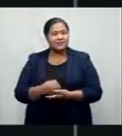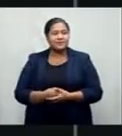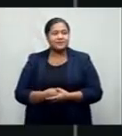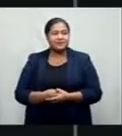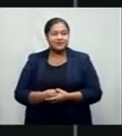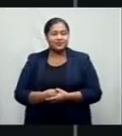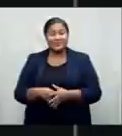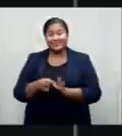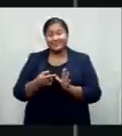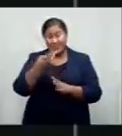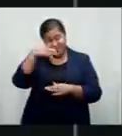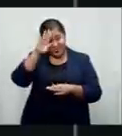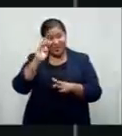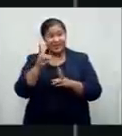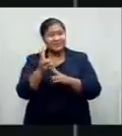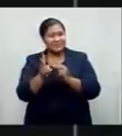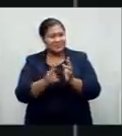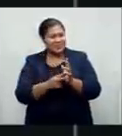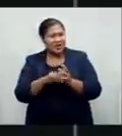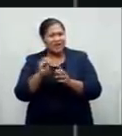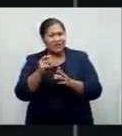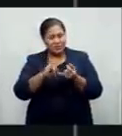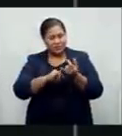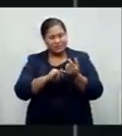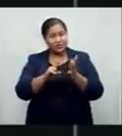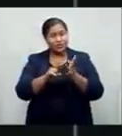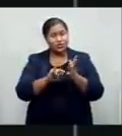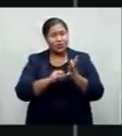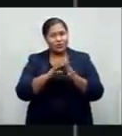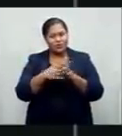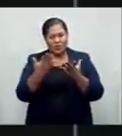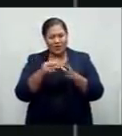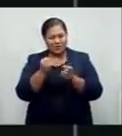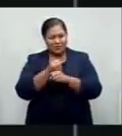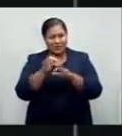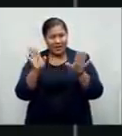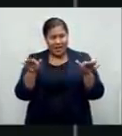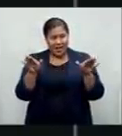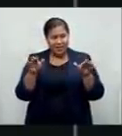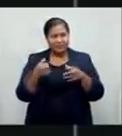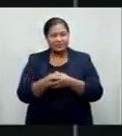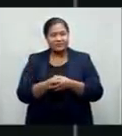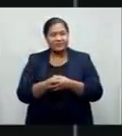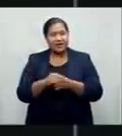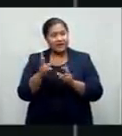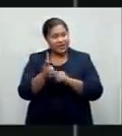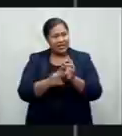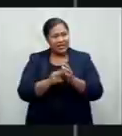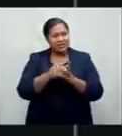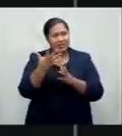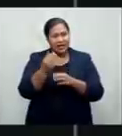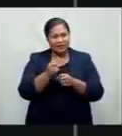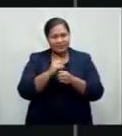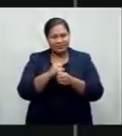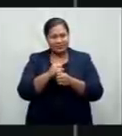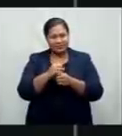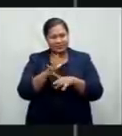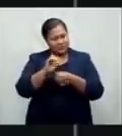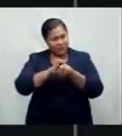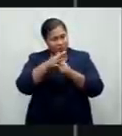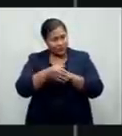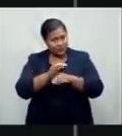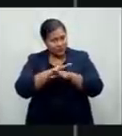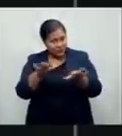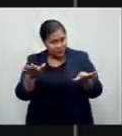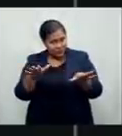The Turanikor of Somosomo village on Ngau Island in the Lomawiti group is putting in the hard yards to disseminate COVID-19 information and